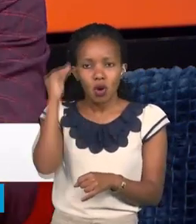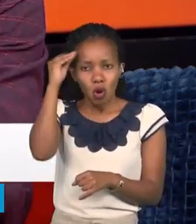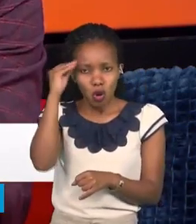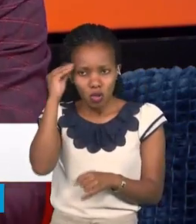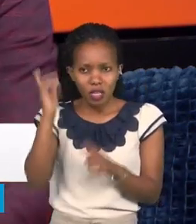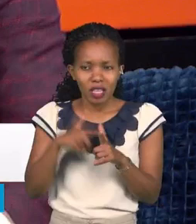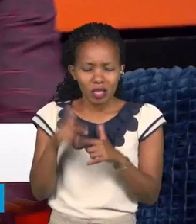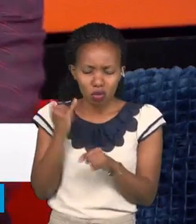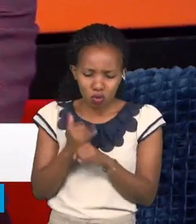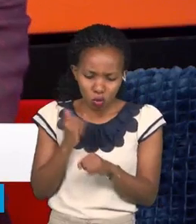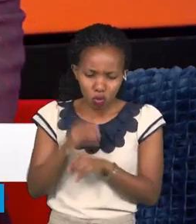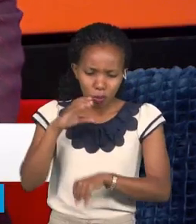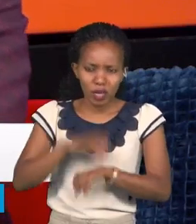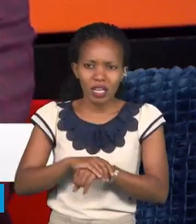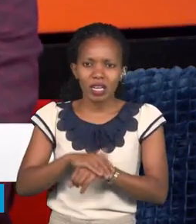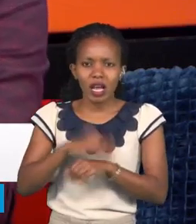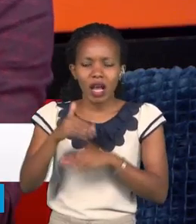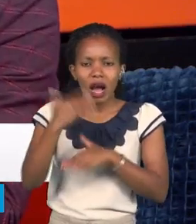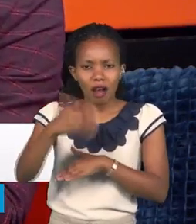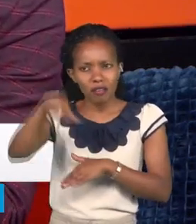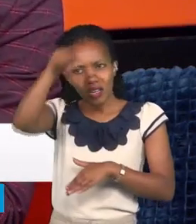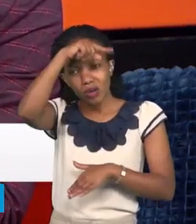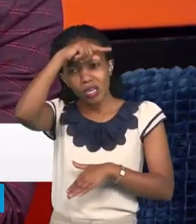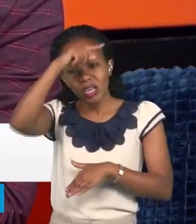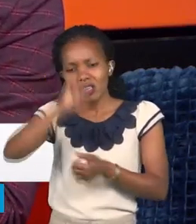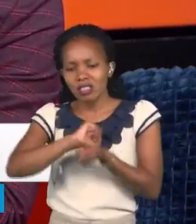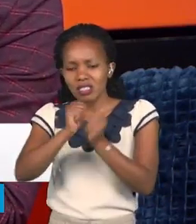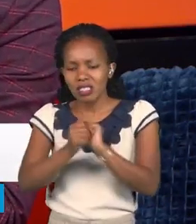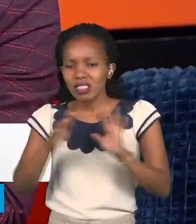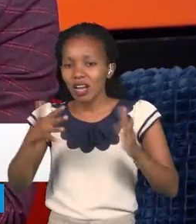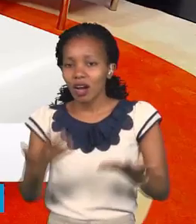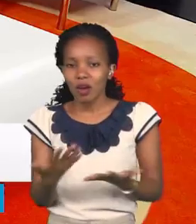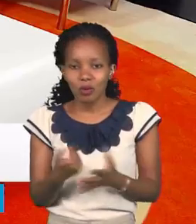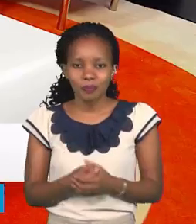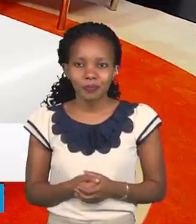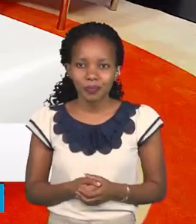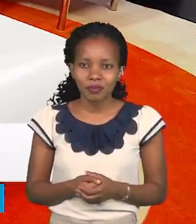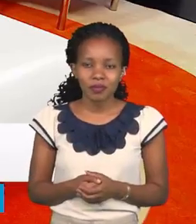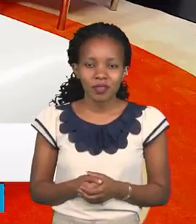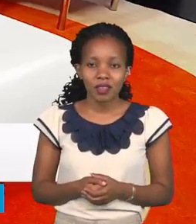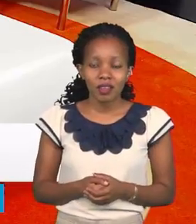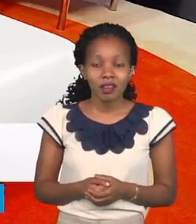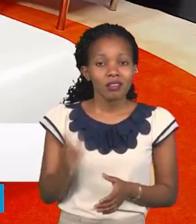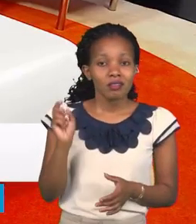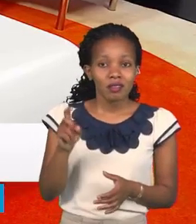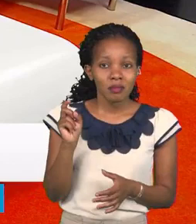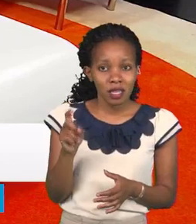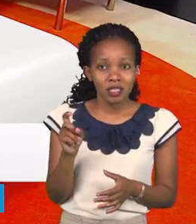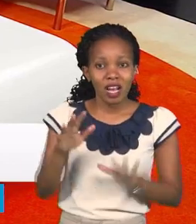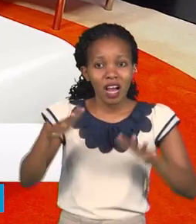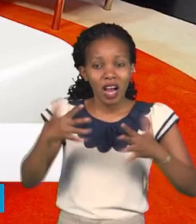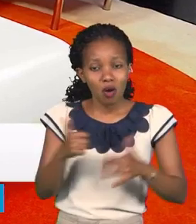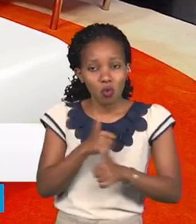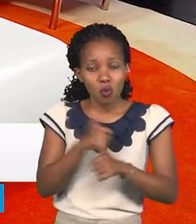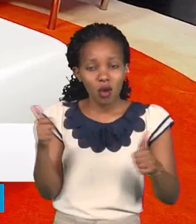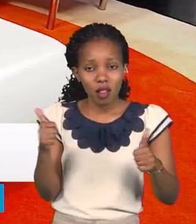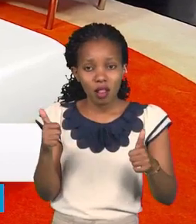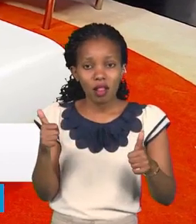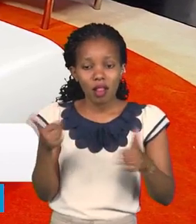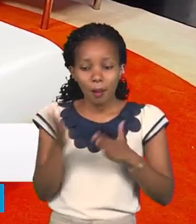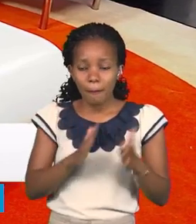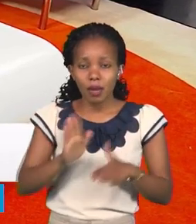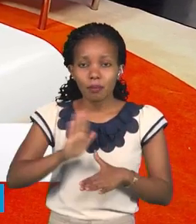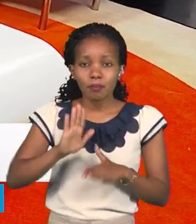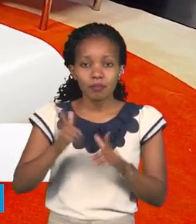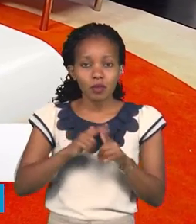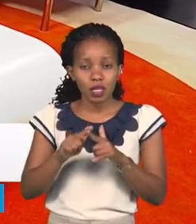yeah. immediately yeah. after you graduate. Why yeah. are things changing? It's like supply demand, you know. Okay. How well you have your infrastructure in place so that you have